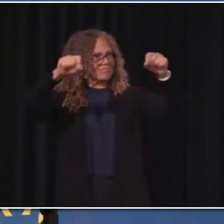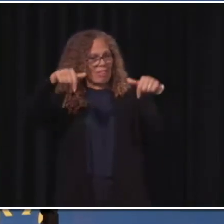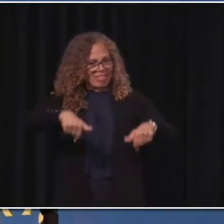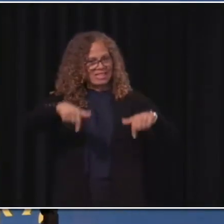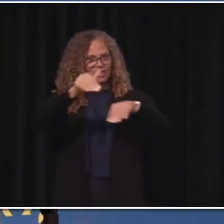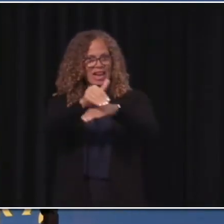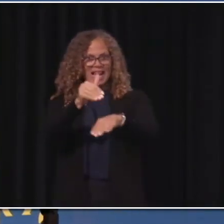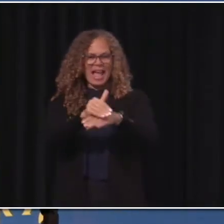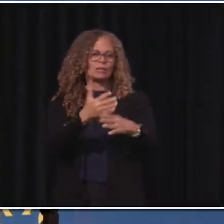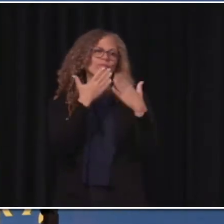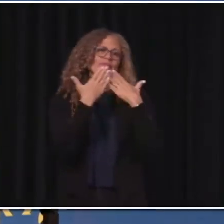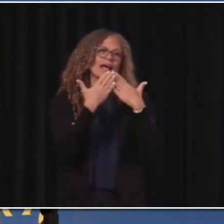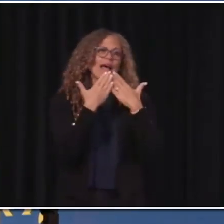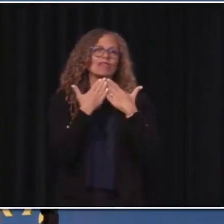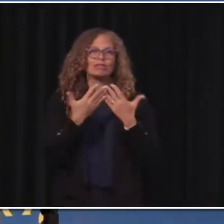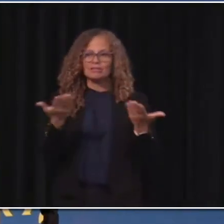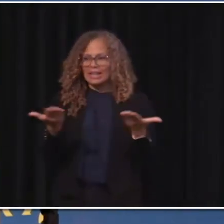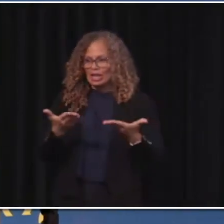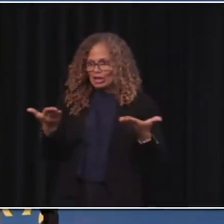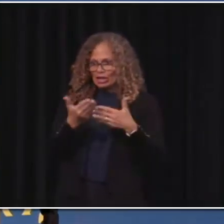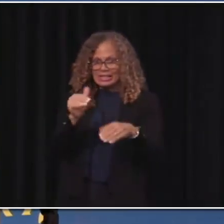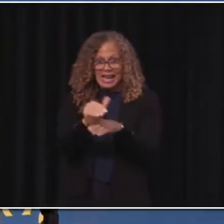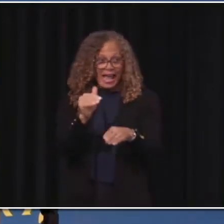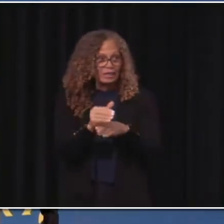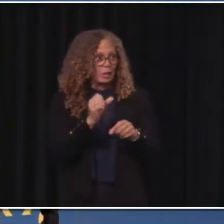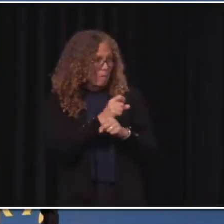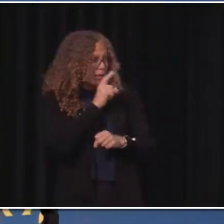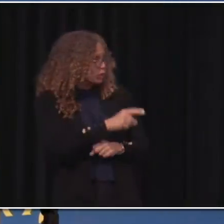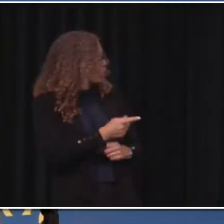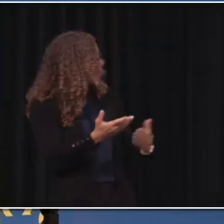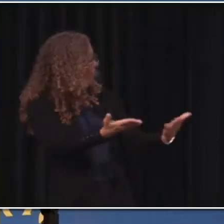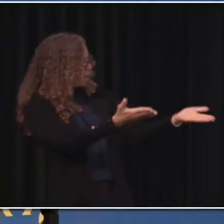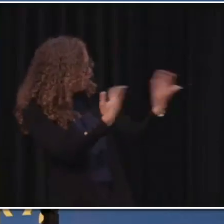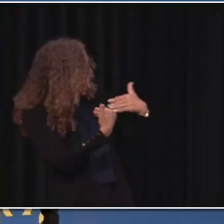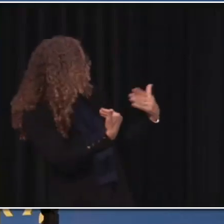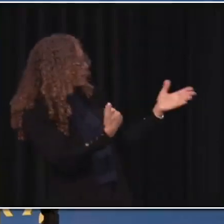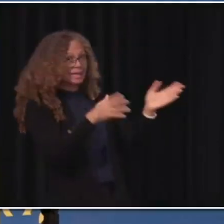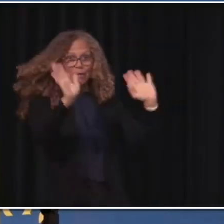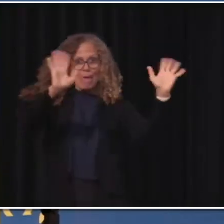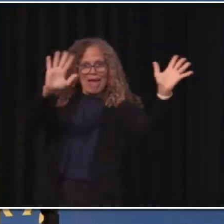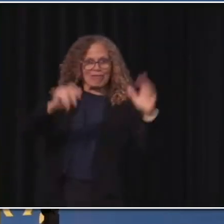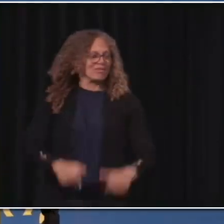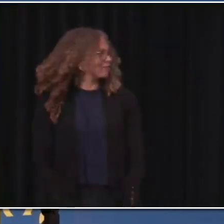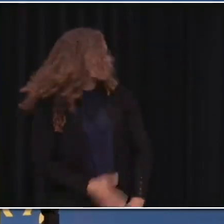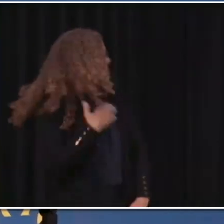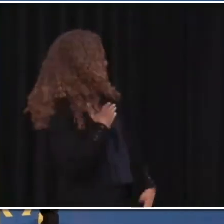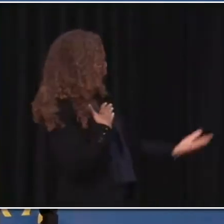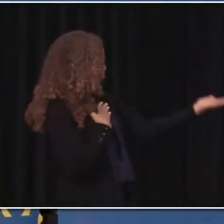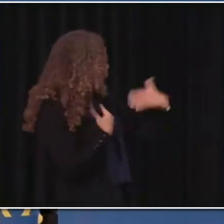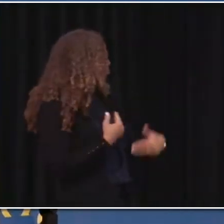are so grateful to be here. We want to make sure you come up and get a wave, please.